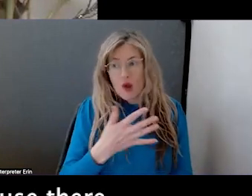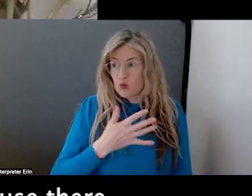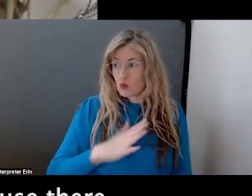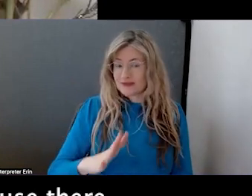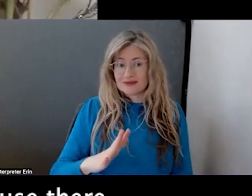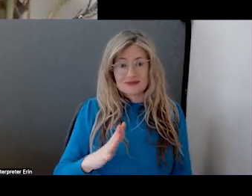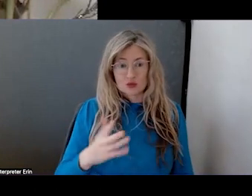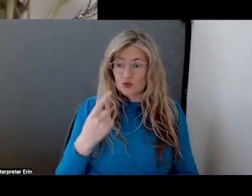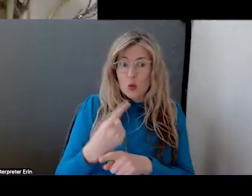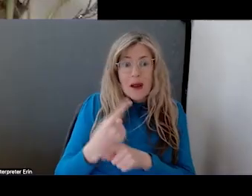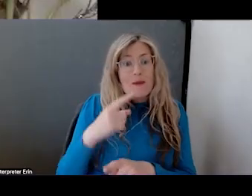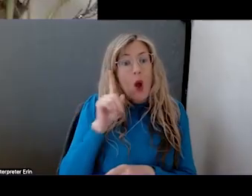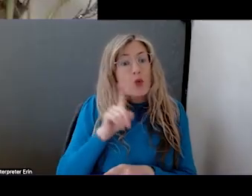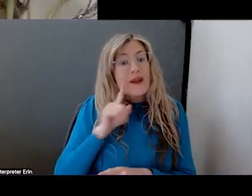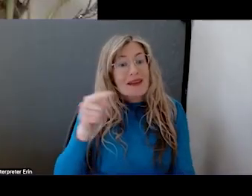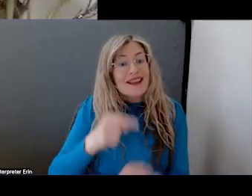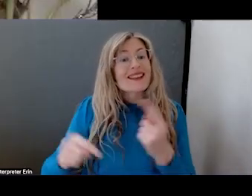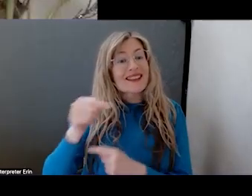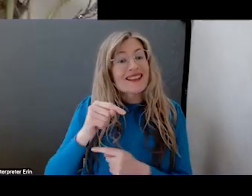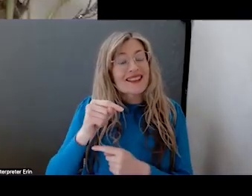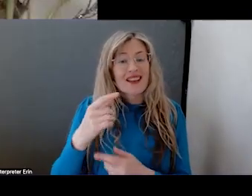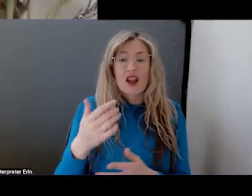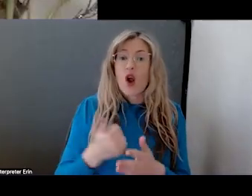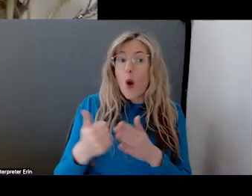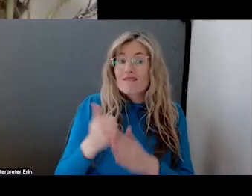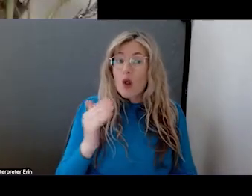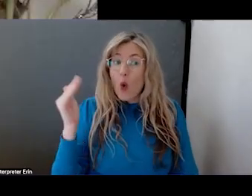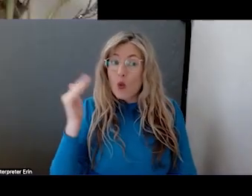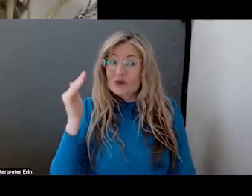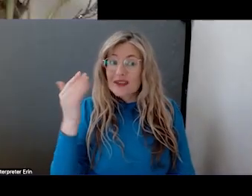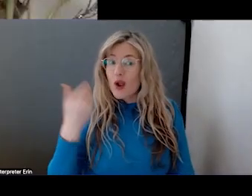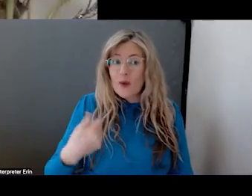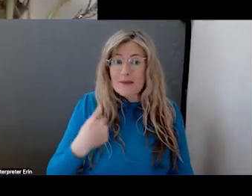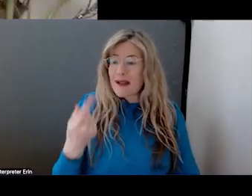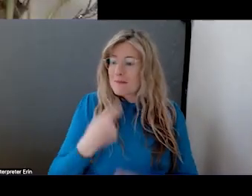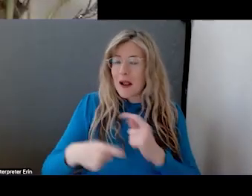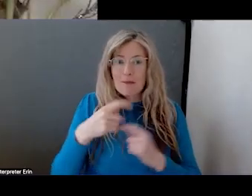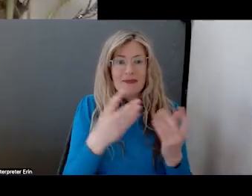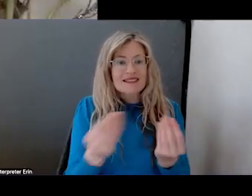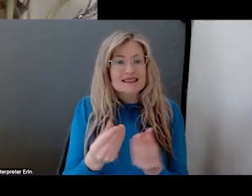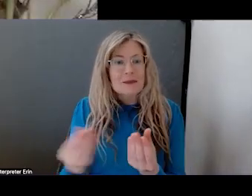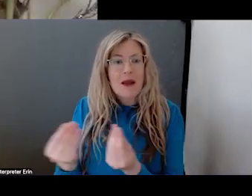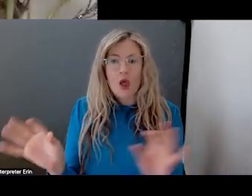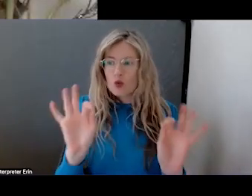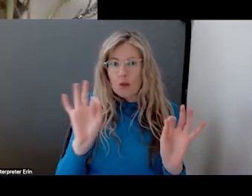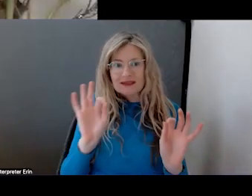there becomes a stage of a woman's life where we just become invisible, I feel. And